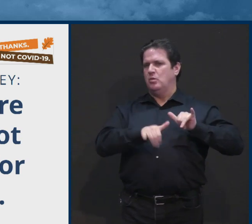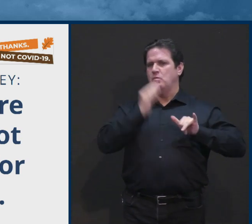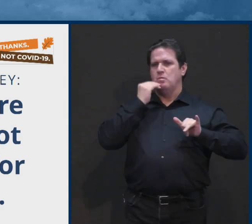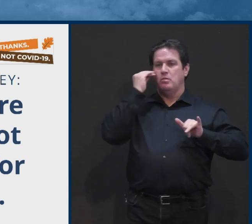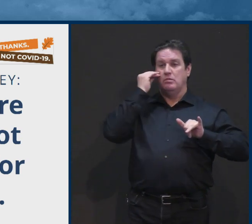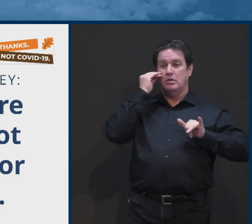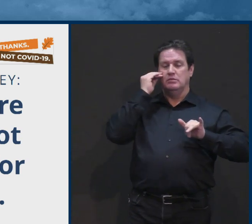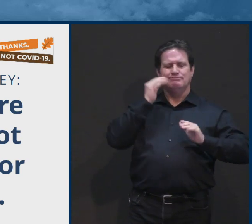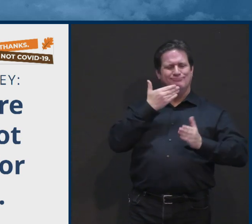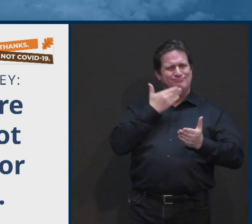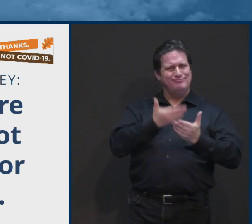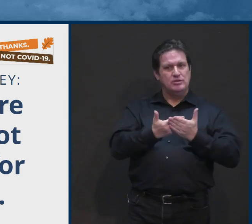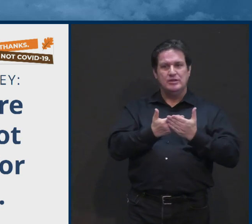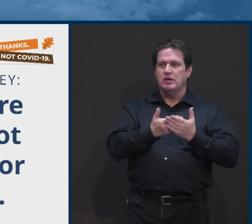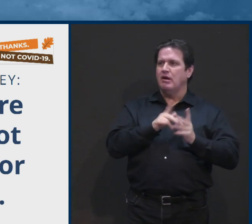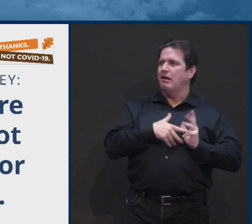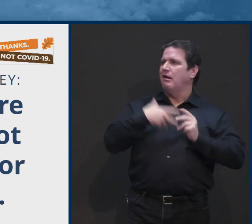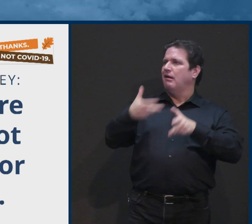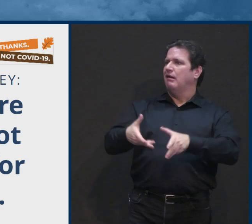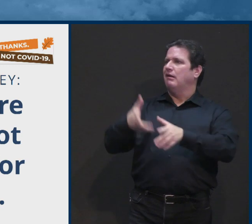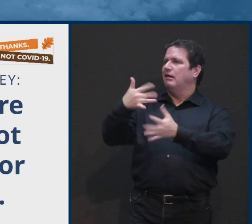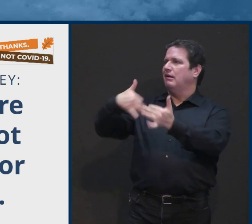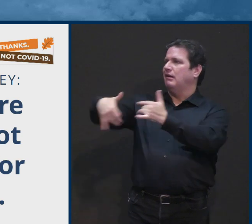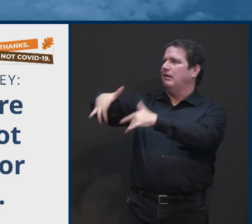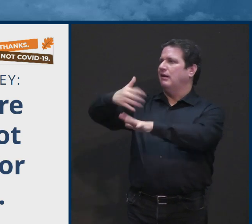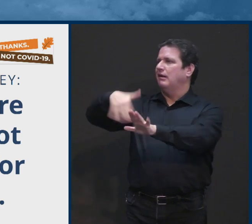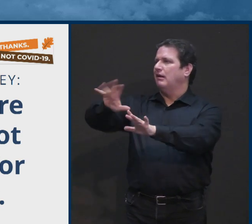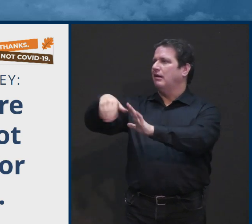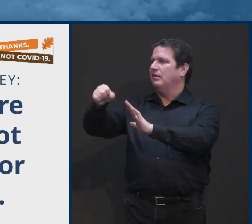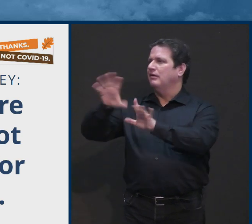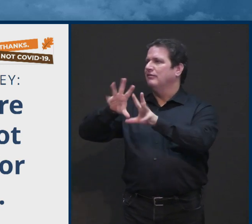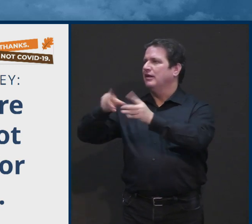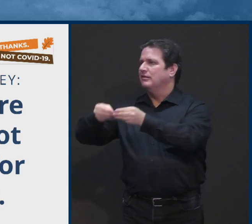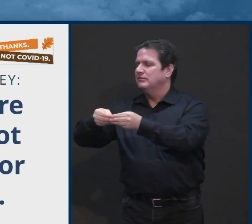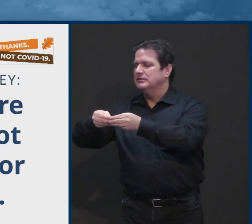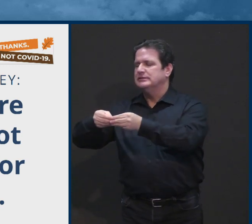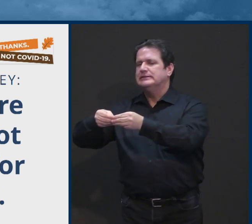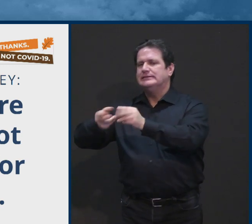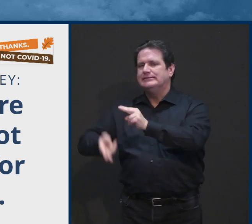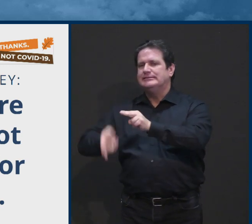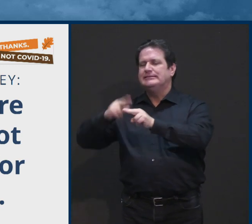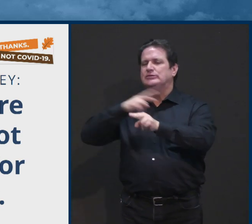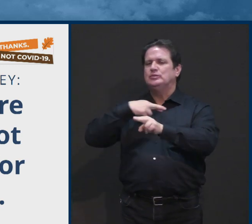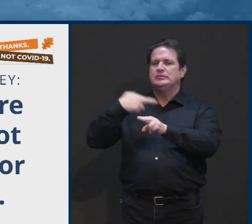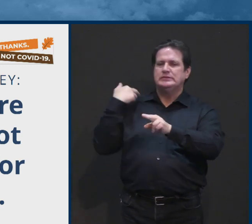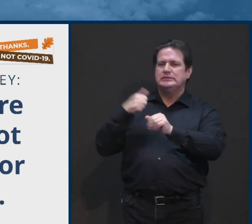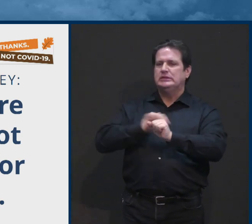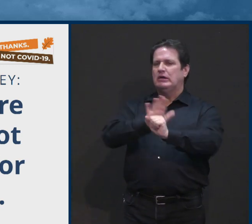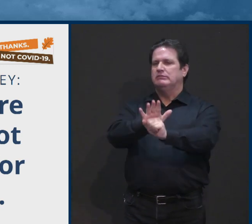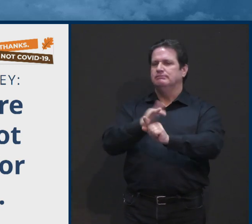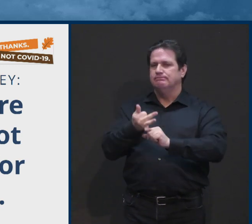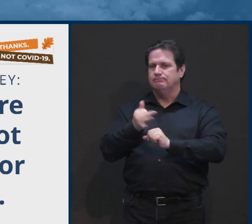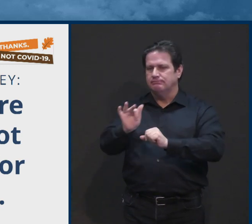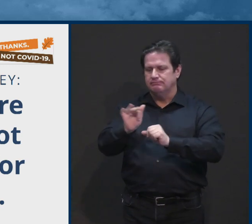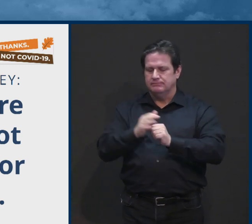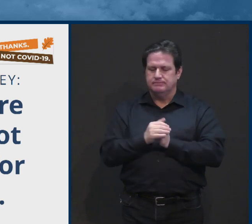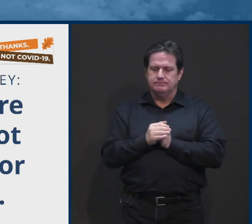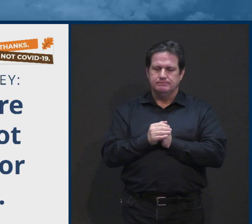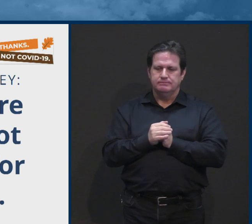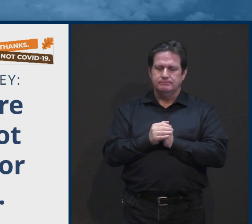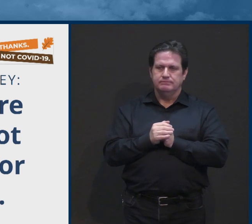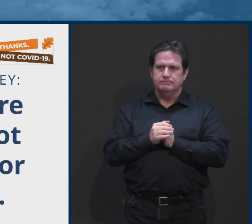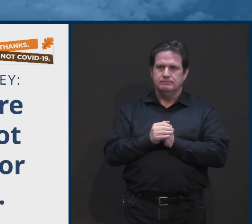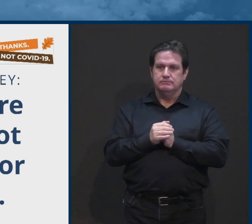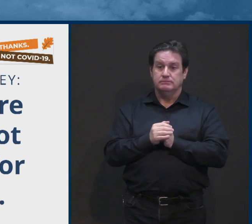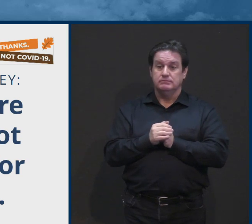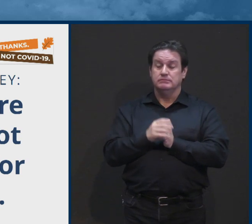hopefully mixing with others that may increase the probability of being exposed to COVID-19. It's not going to be a